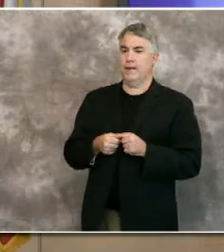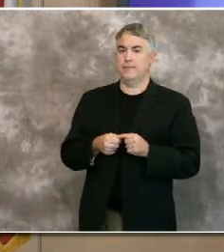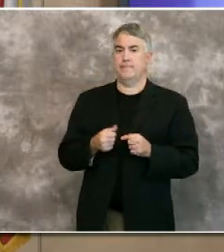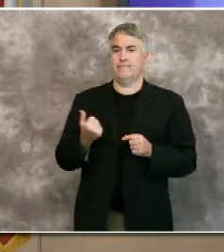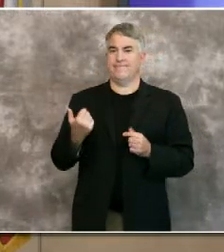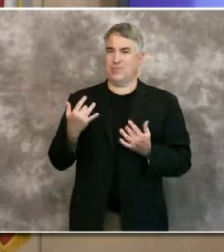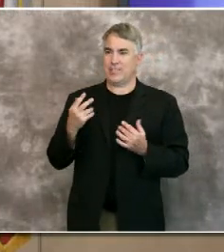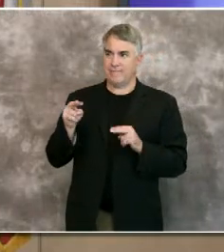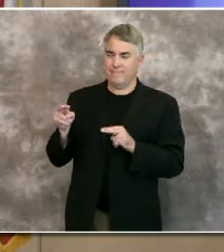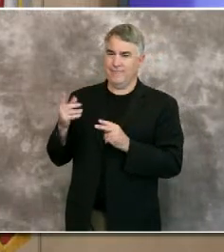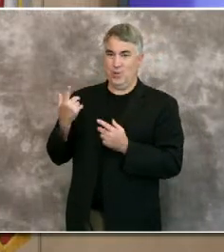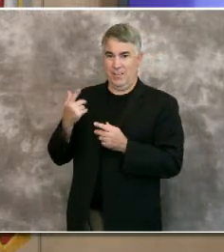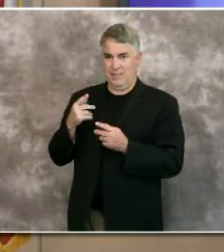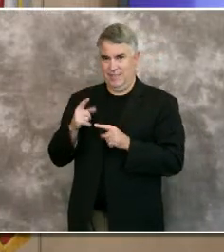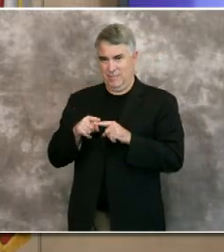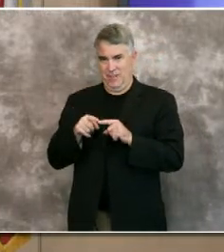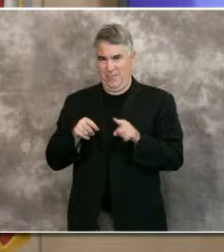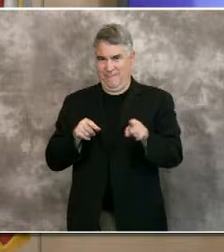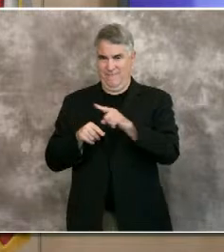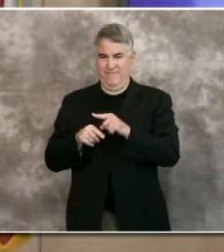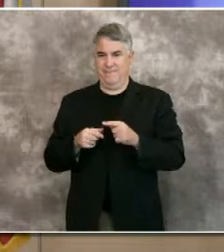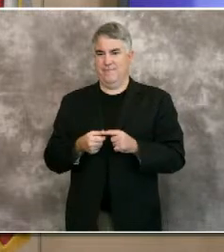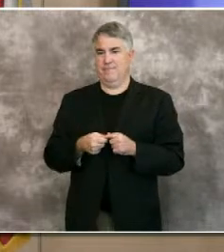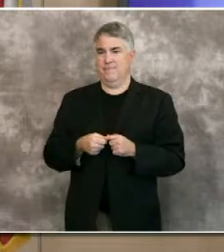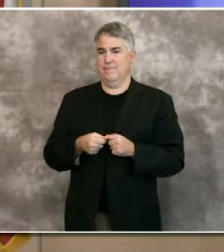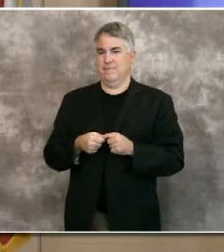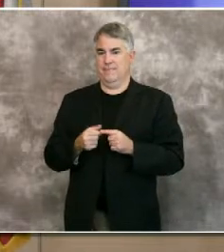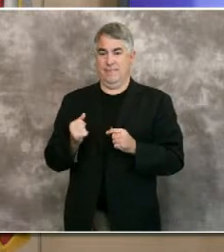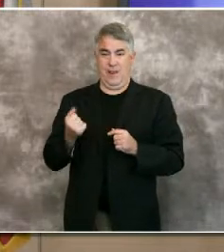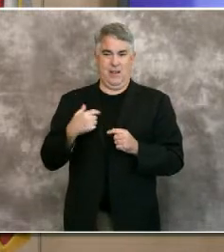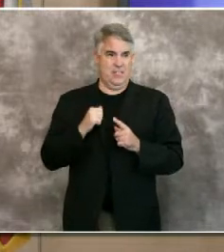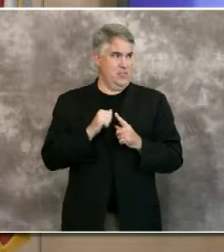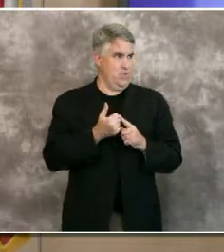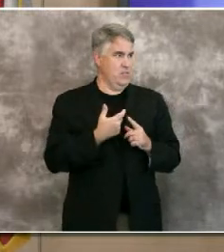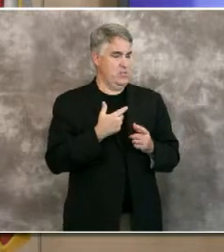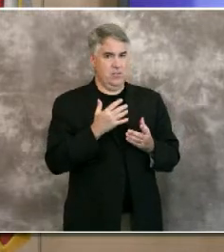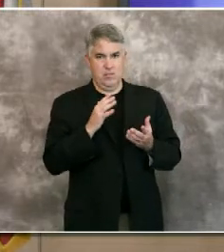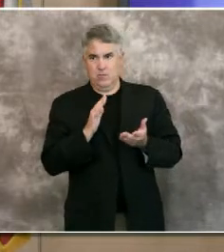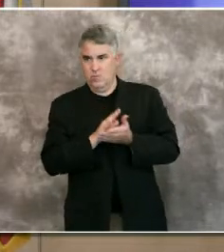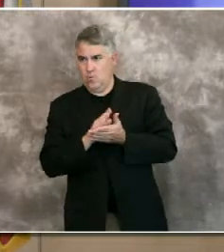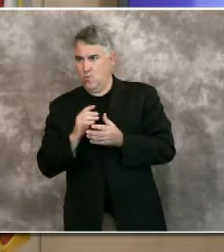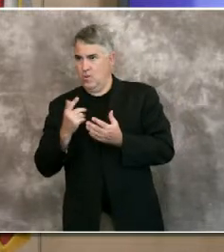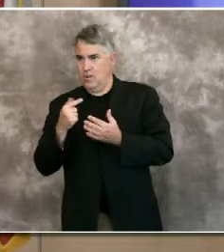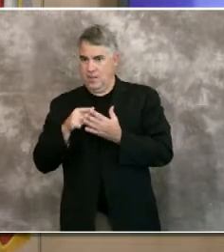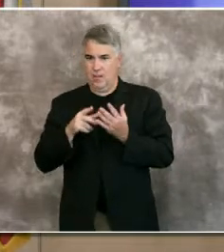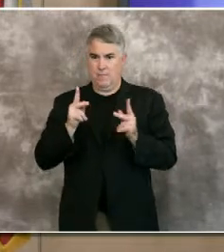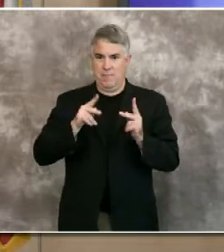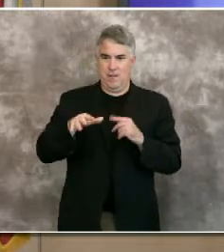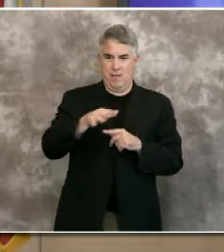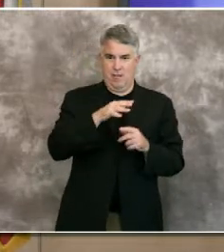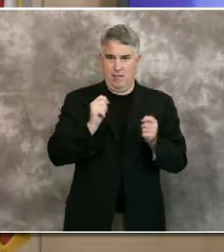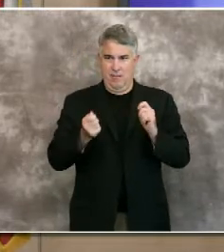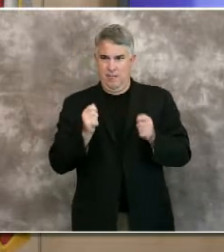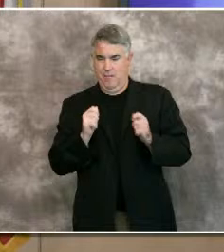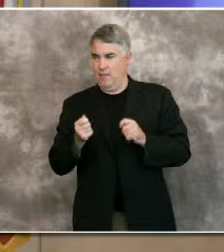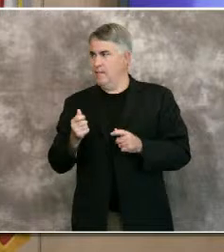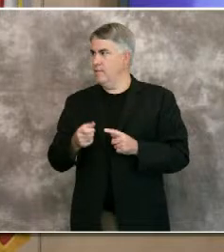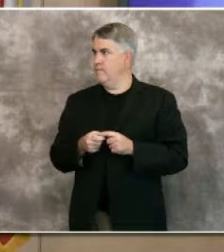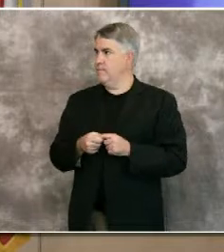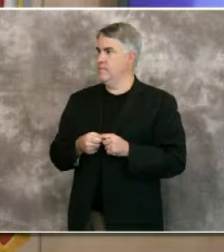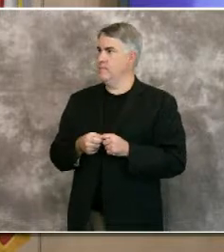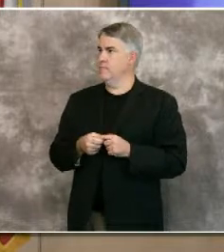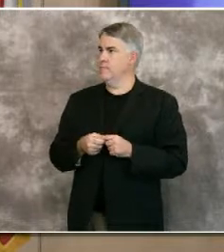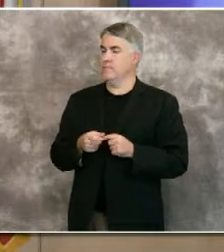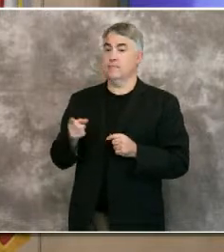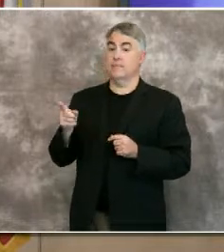to monitor our situation and our triggers, and then we'll be able to assess as we move forward. So as far as we are concerned,